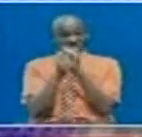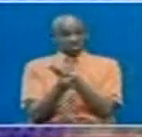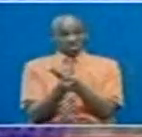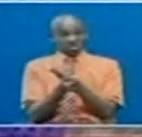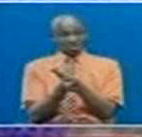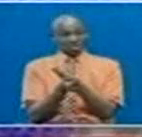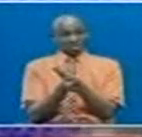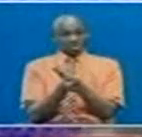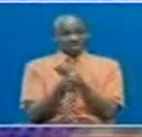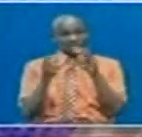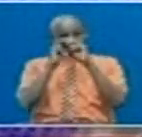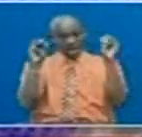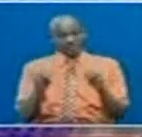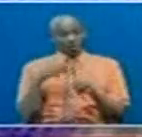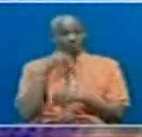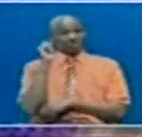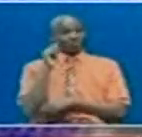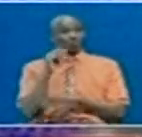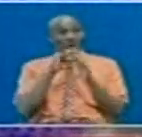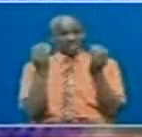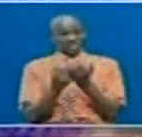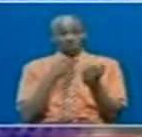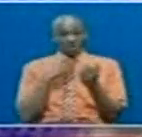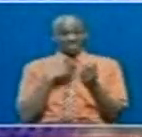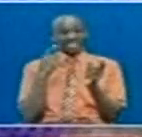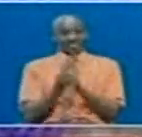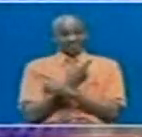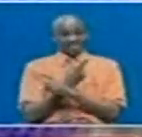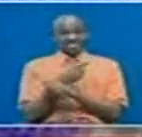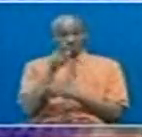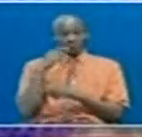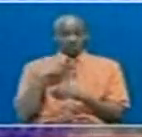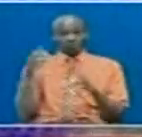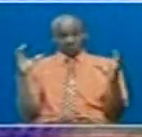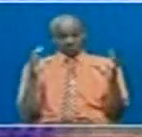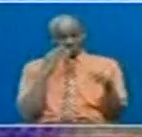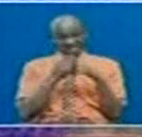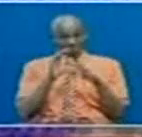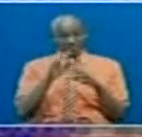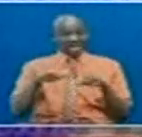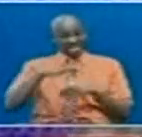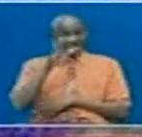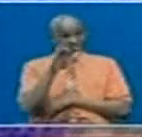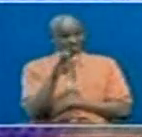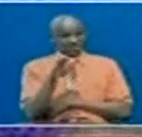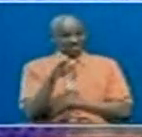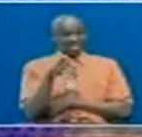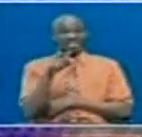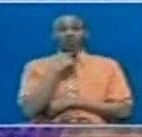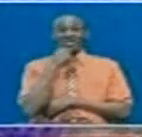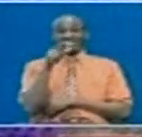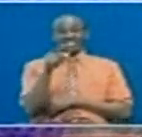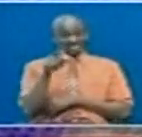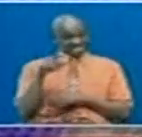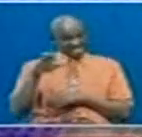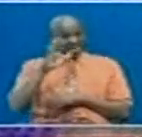the maps of the world, that they want to create a caliphate here in Kenya. And this caliphate, for this caliphate to